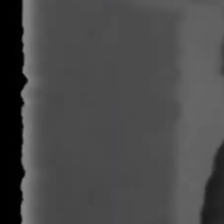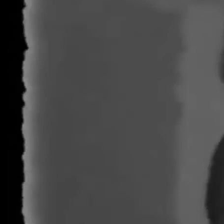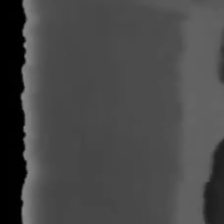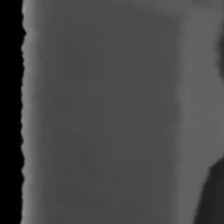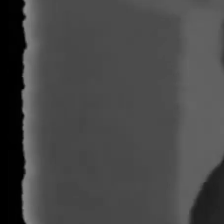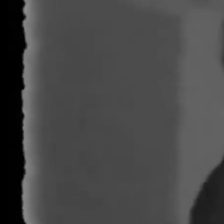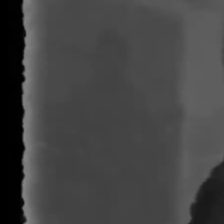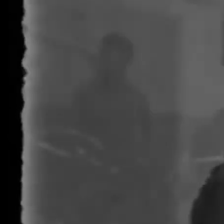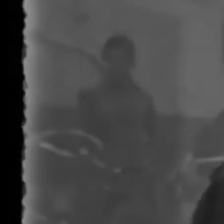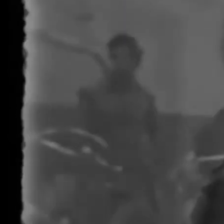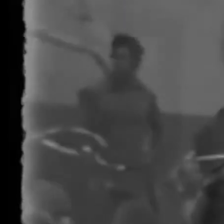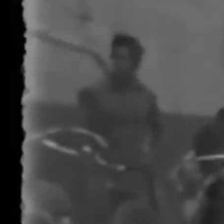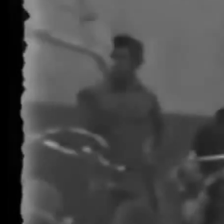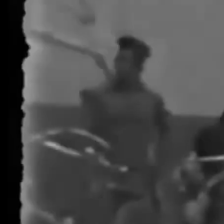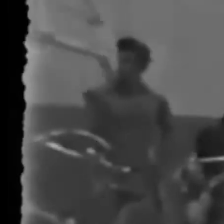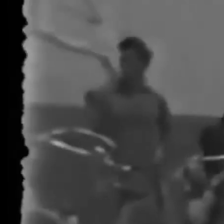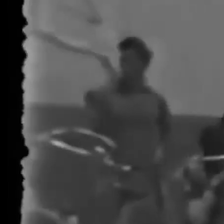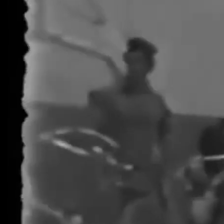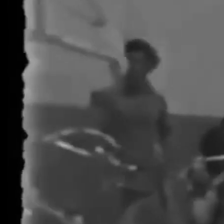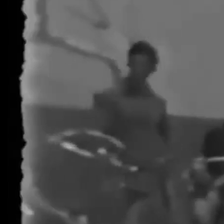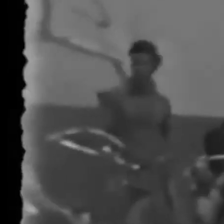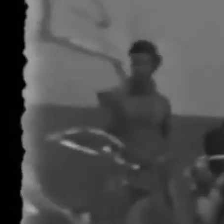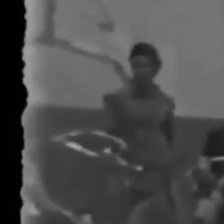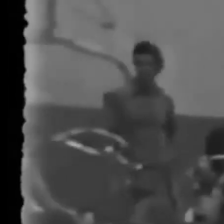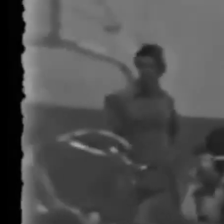on here now.